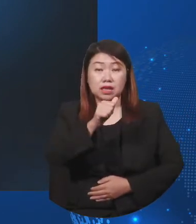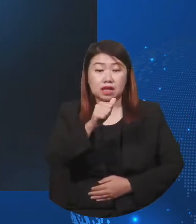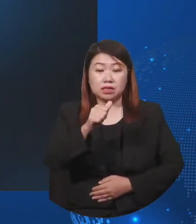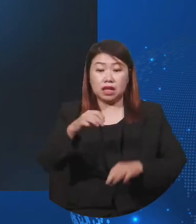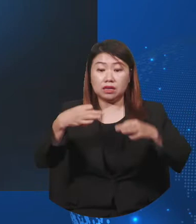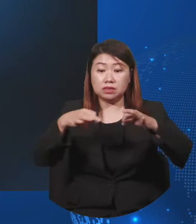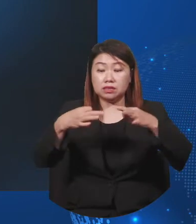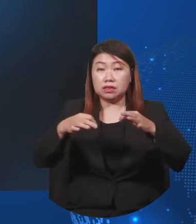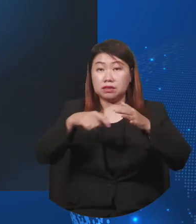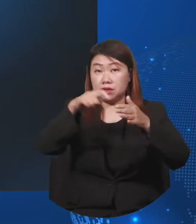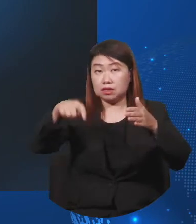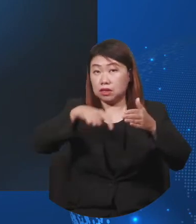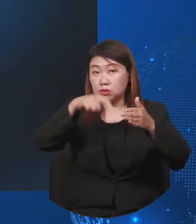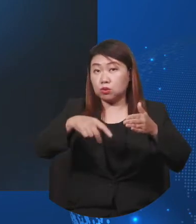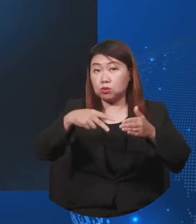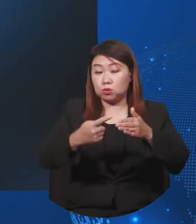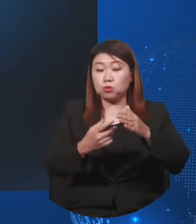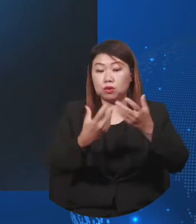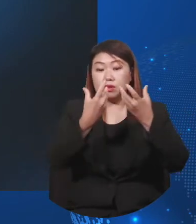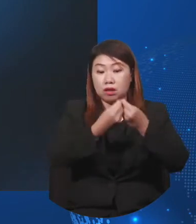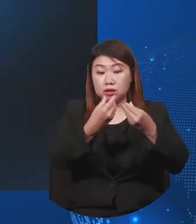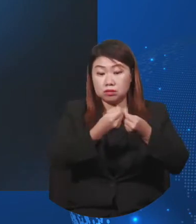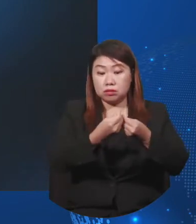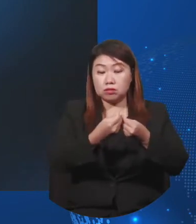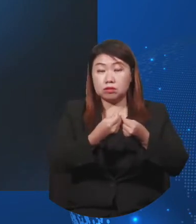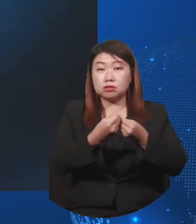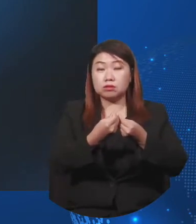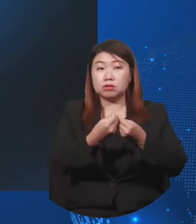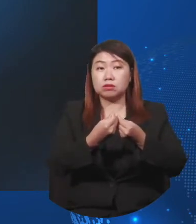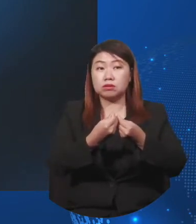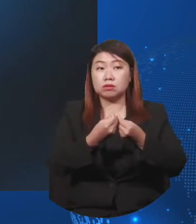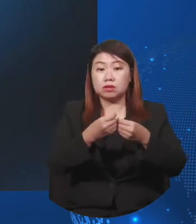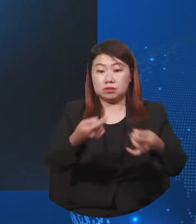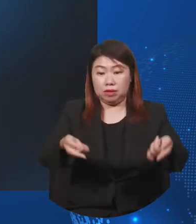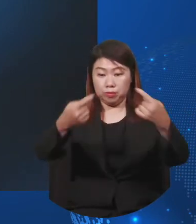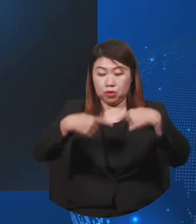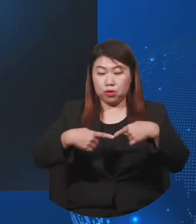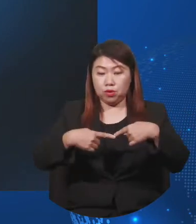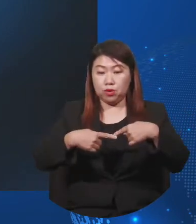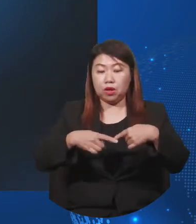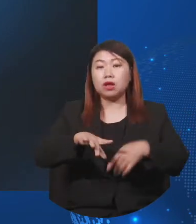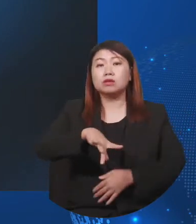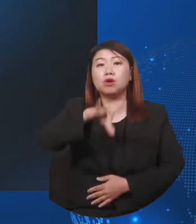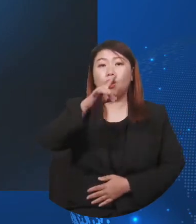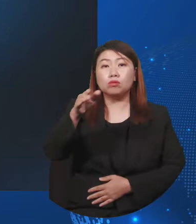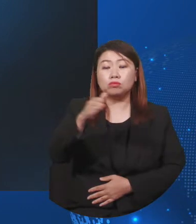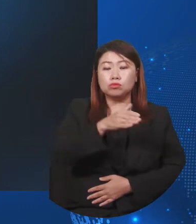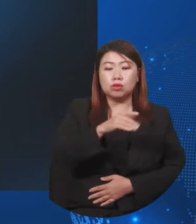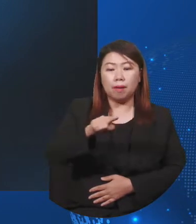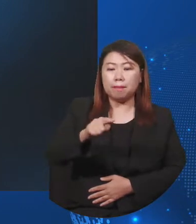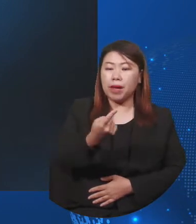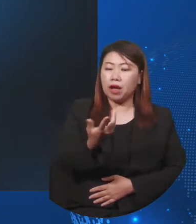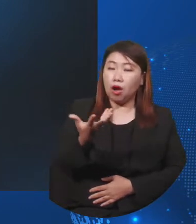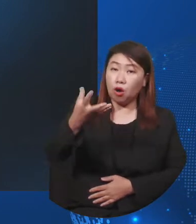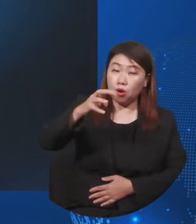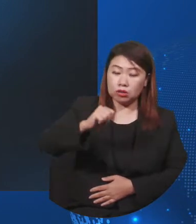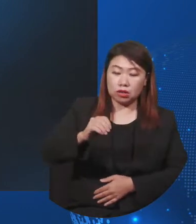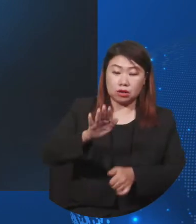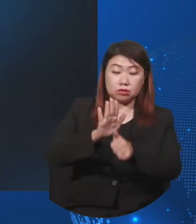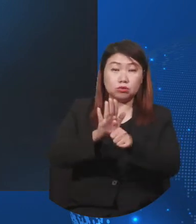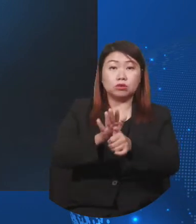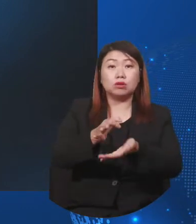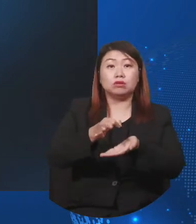10 billion at the early stage of the pandemic to help its member states to alleviate health pressure.